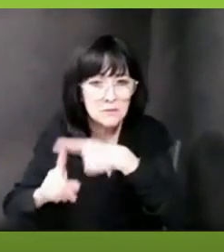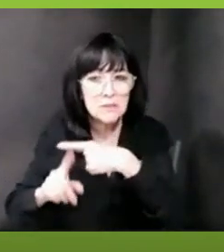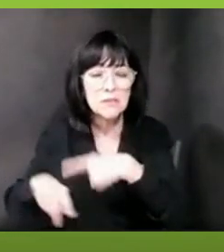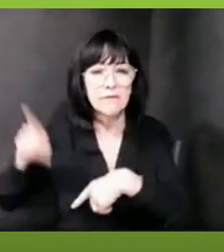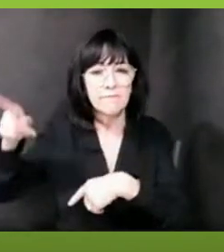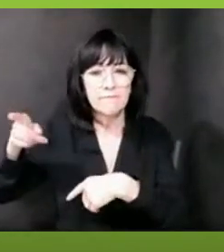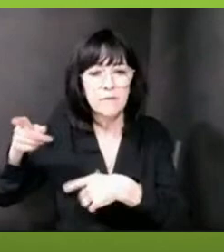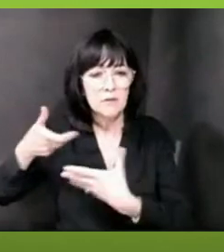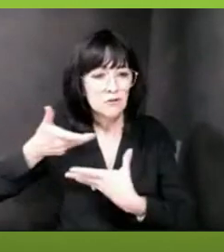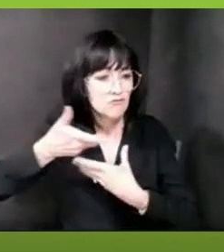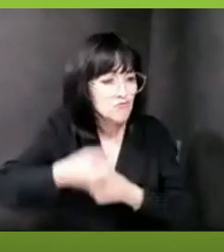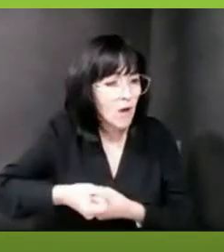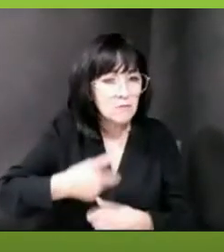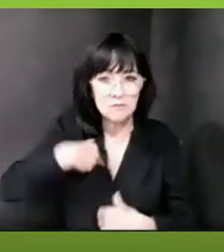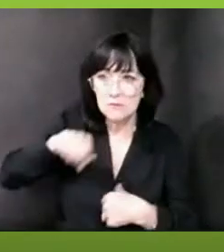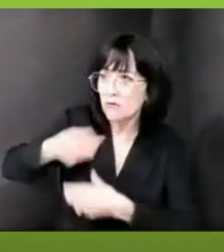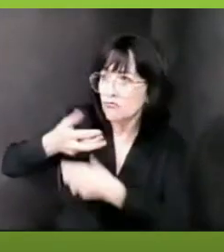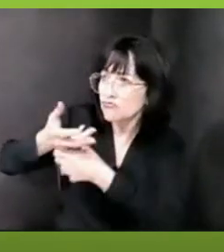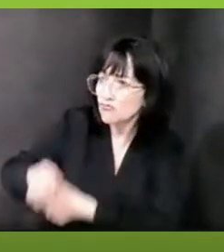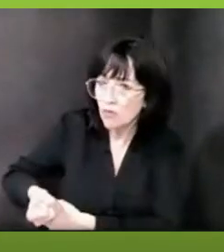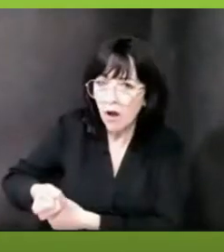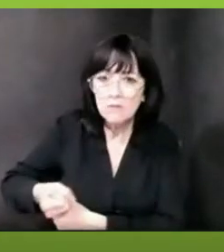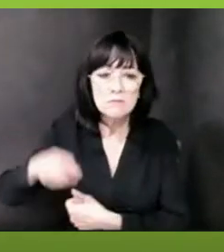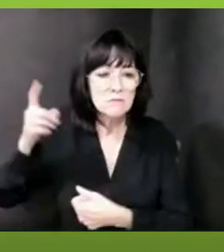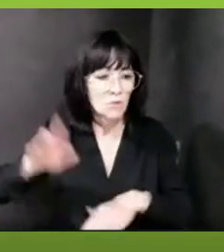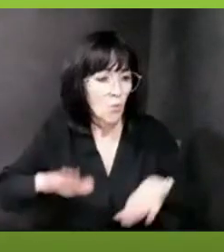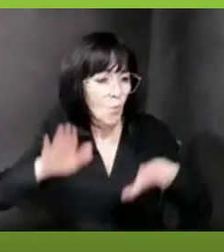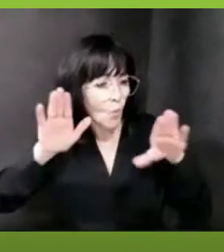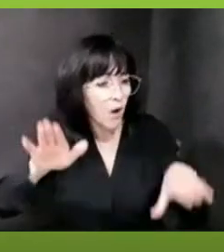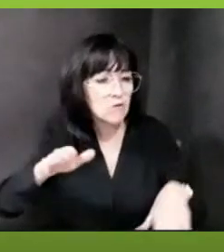community is going to be positive and trusting and wonderful.